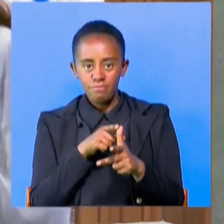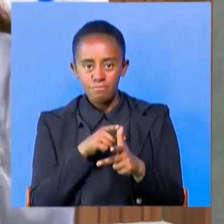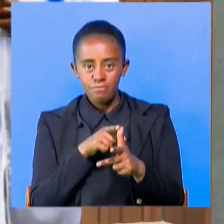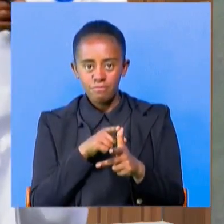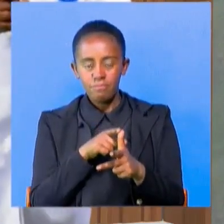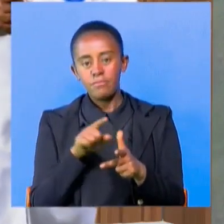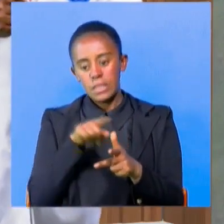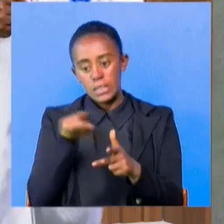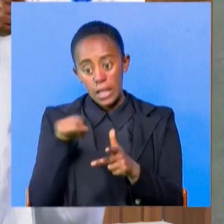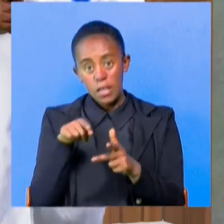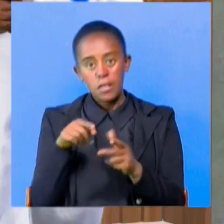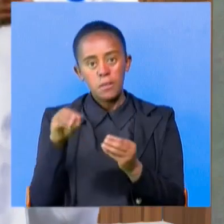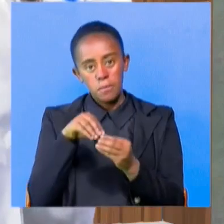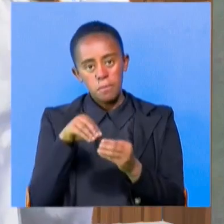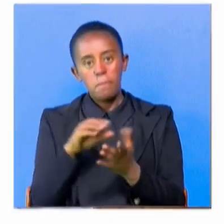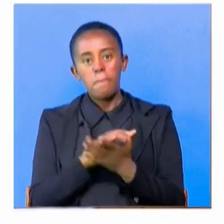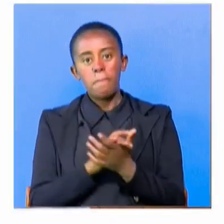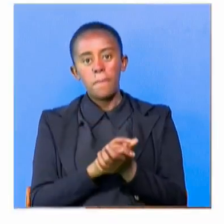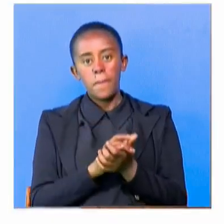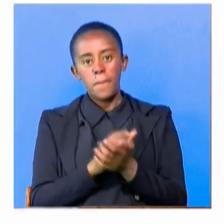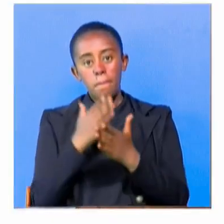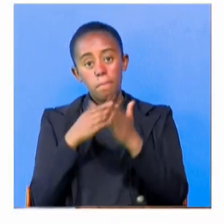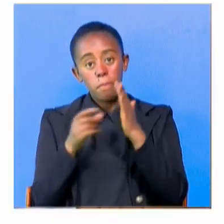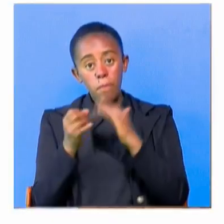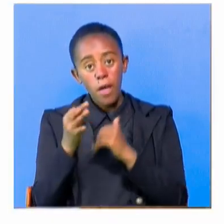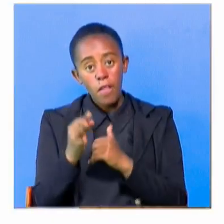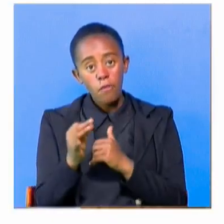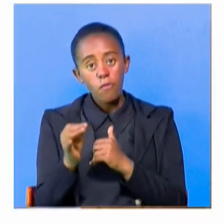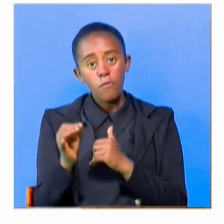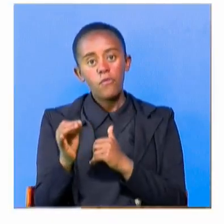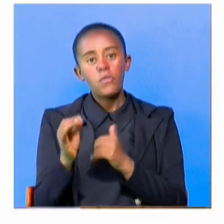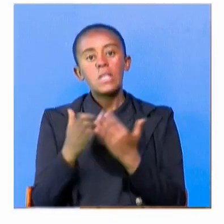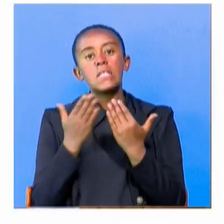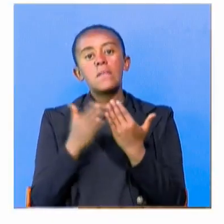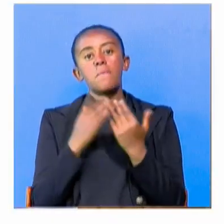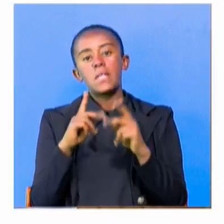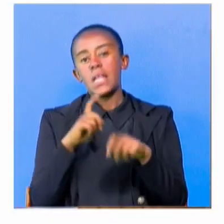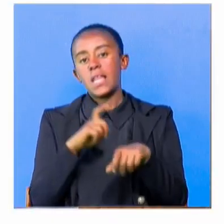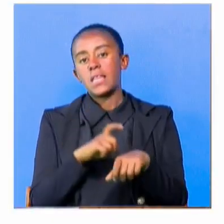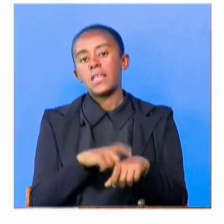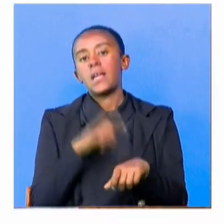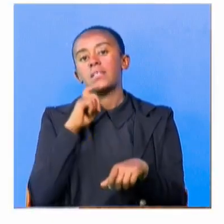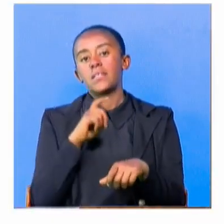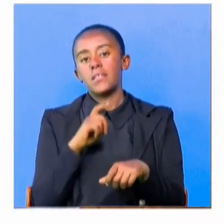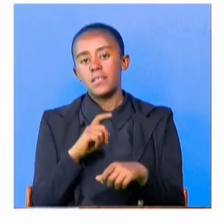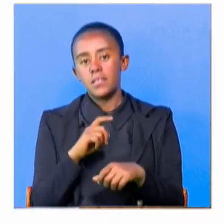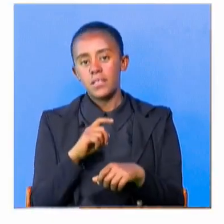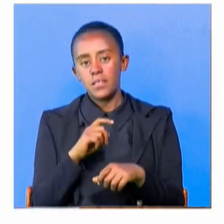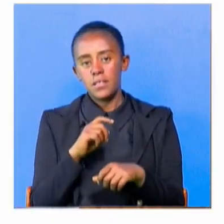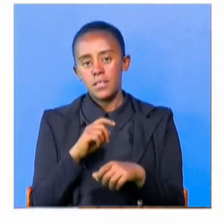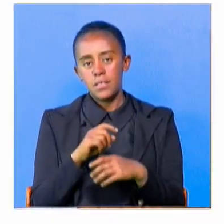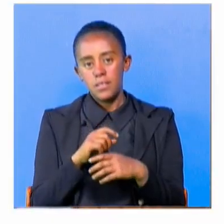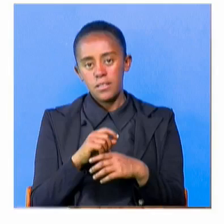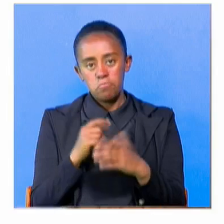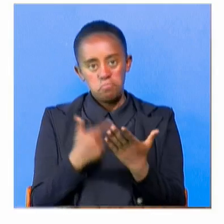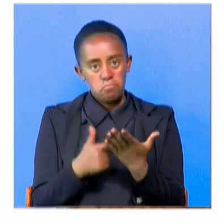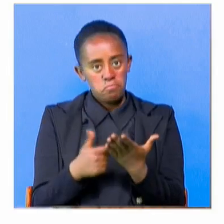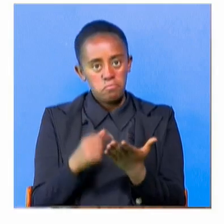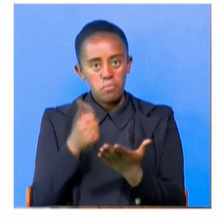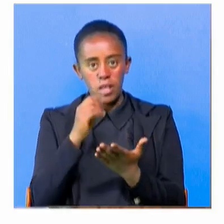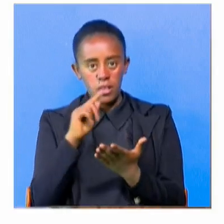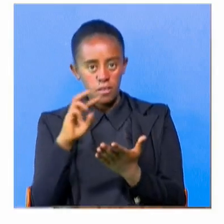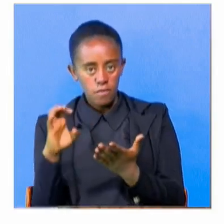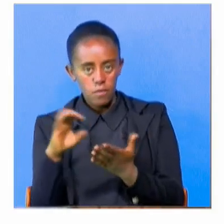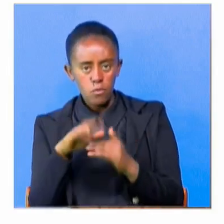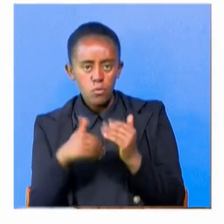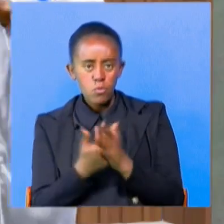that's plural form, also a part of a simple present tense active voice. That's why they are all